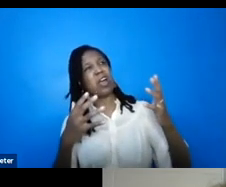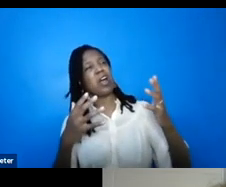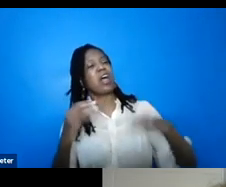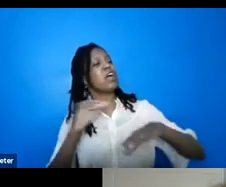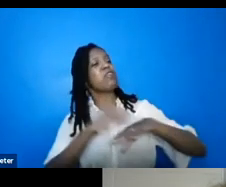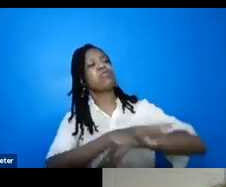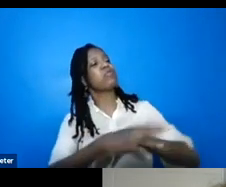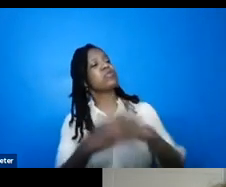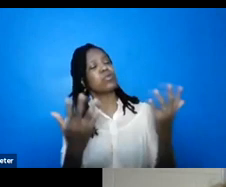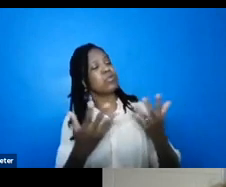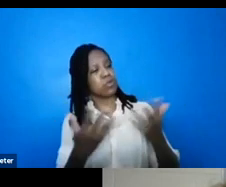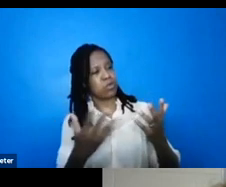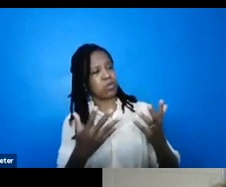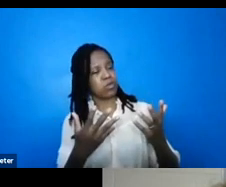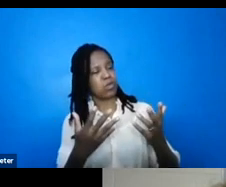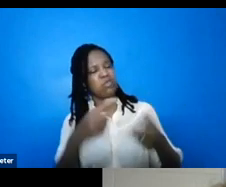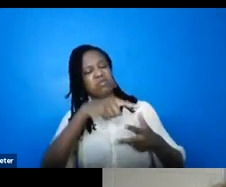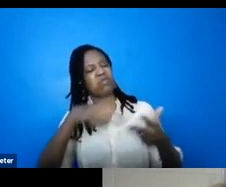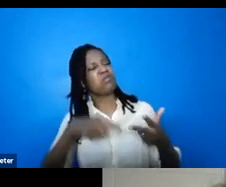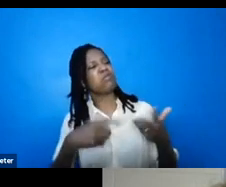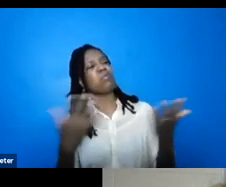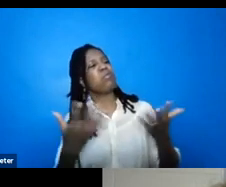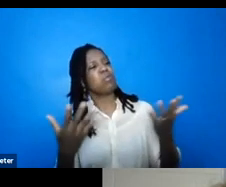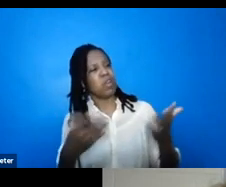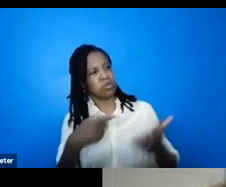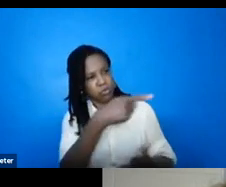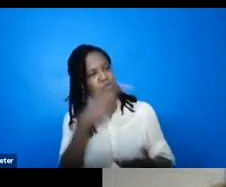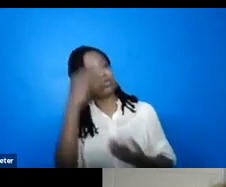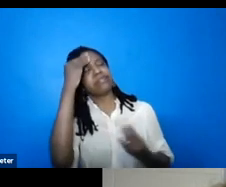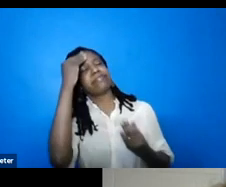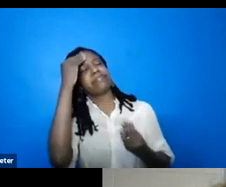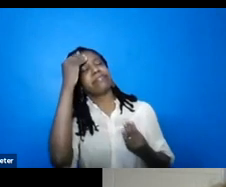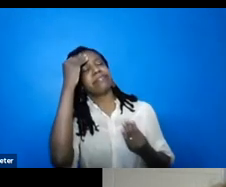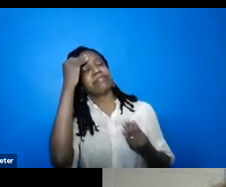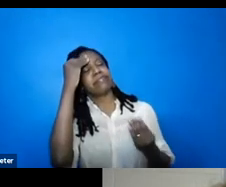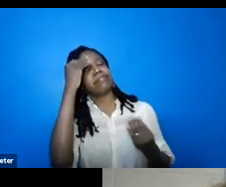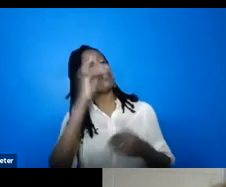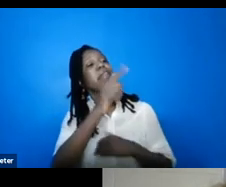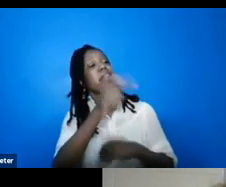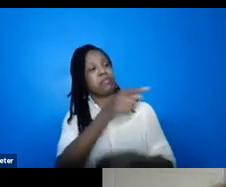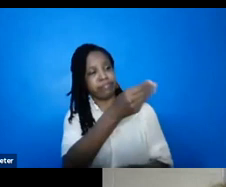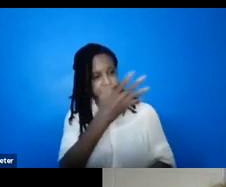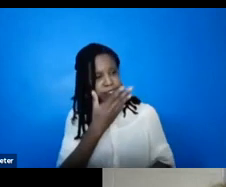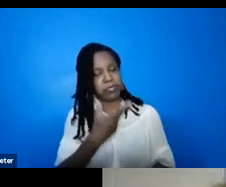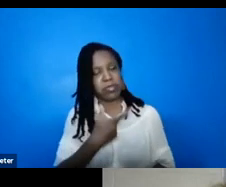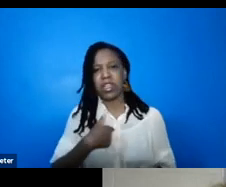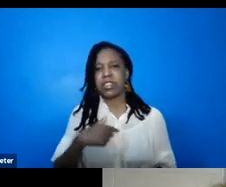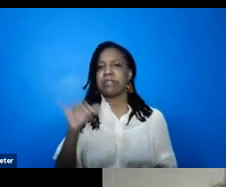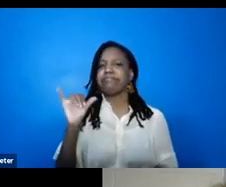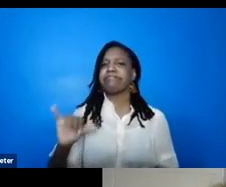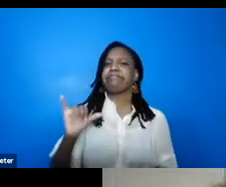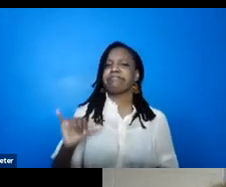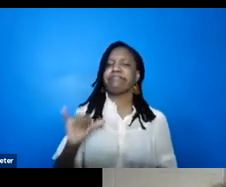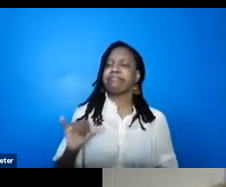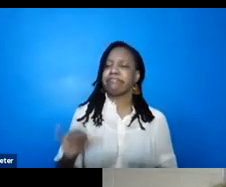listen to, the culture, where I come from, the hip hop culture, the music there, when I listen to it now, it's like hard for me to, I can't even listen